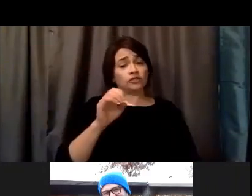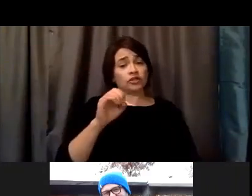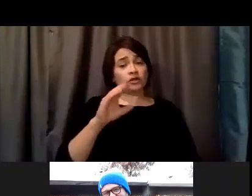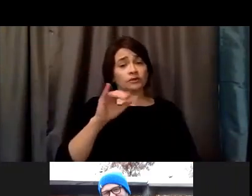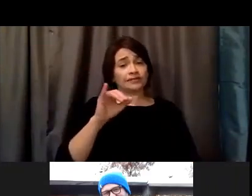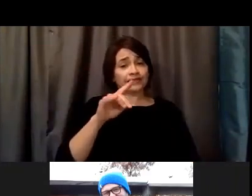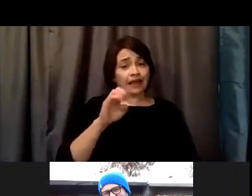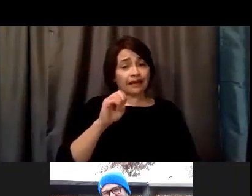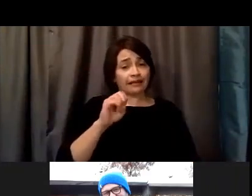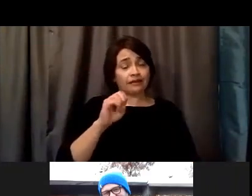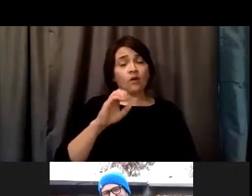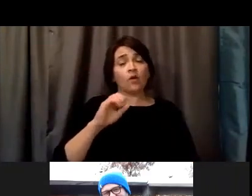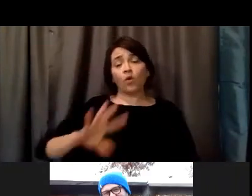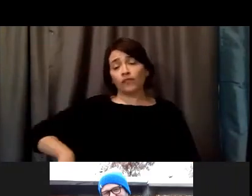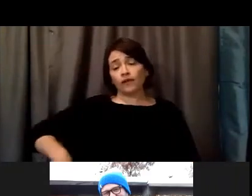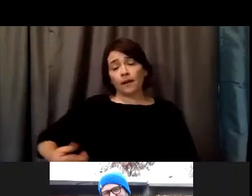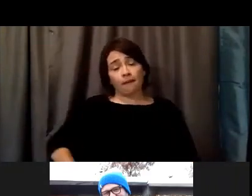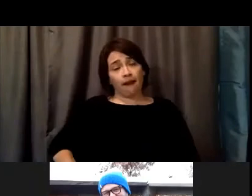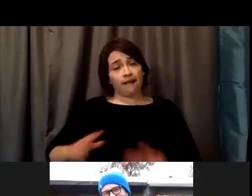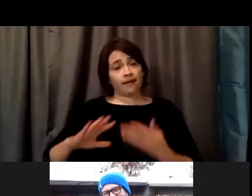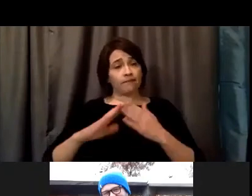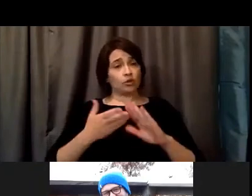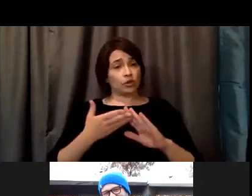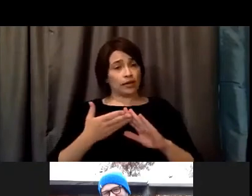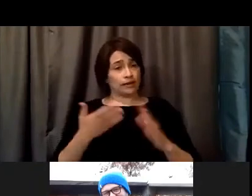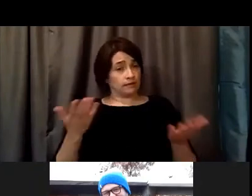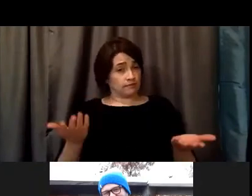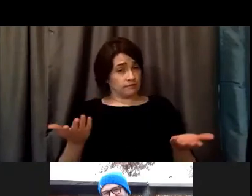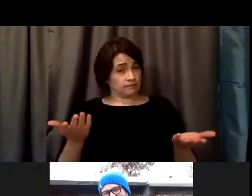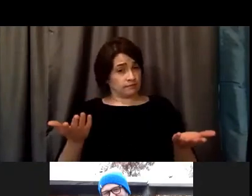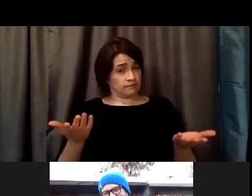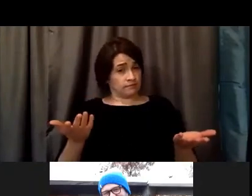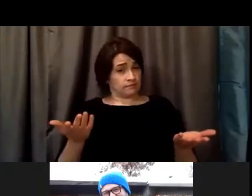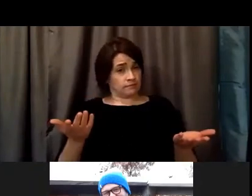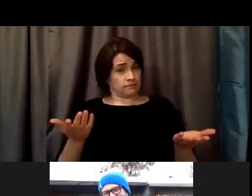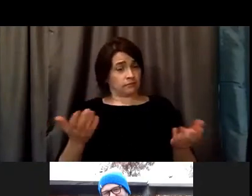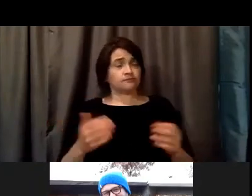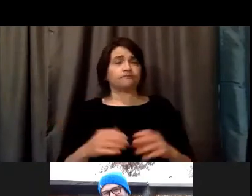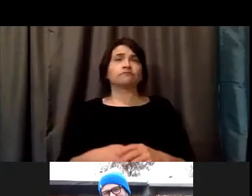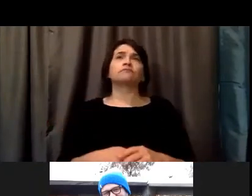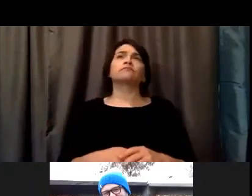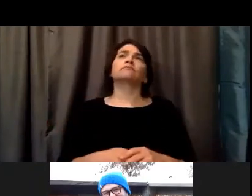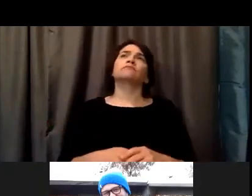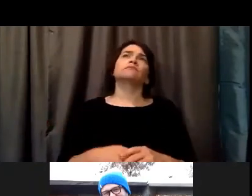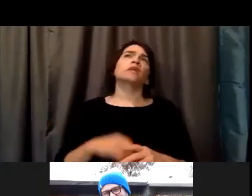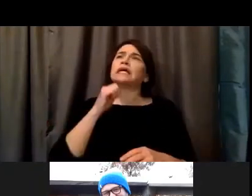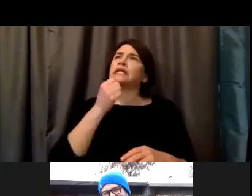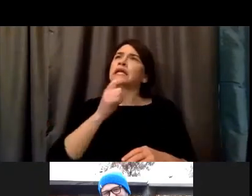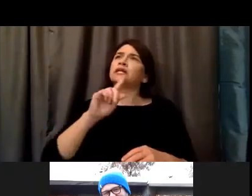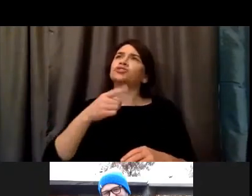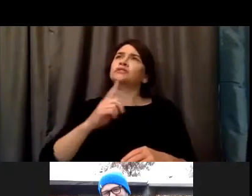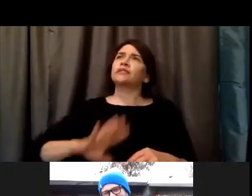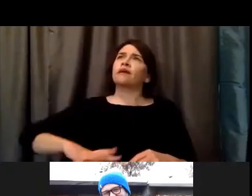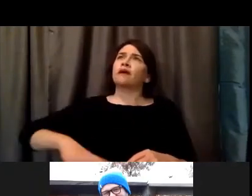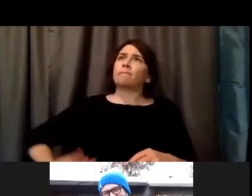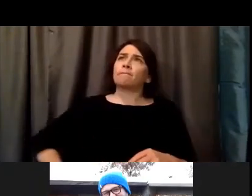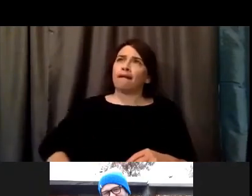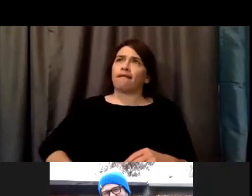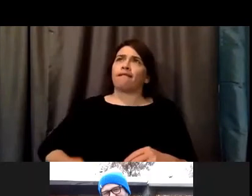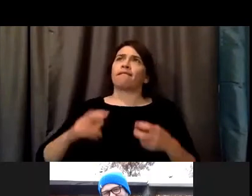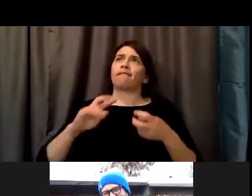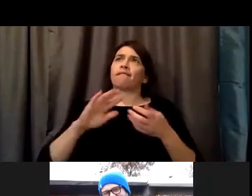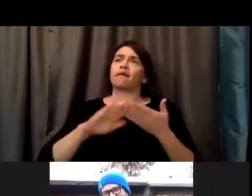on? Yeah, thank you, George. Not just the Khmer community, and you know, we have current